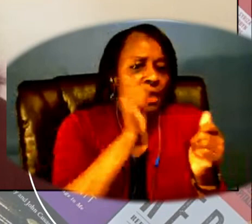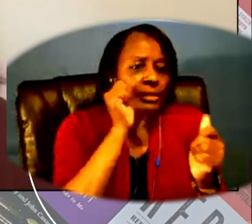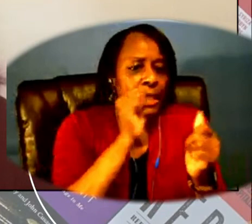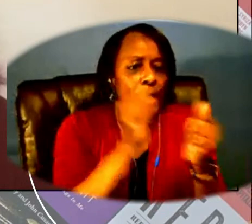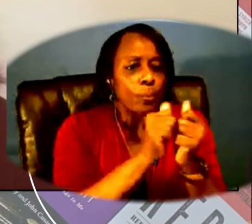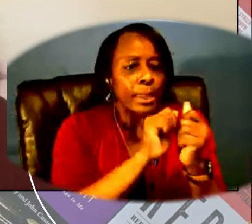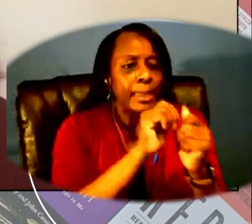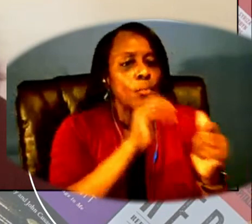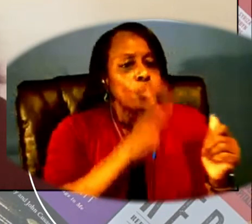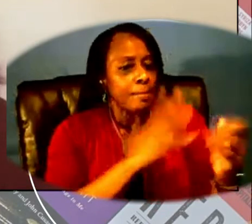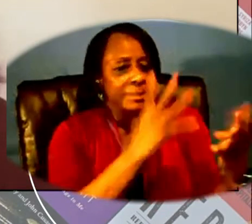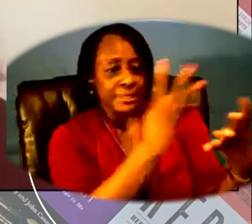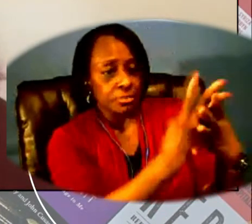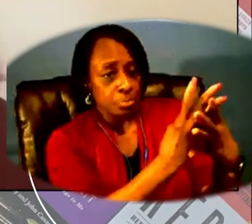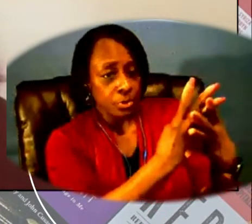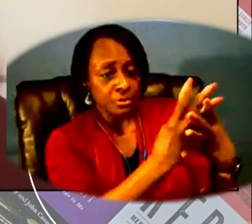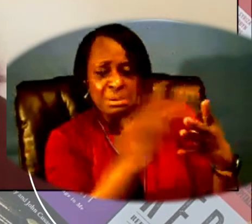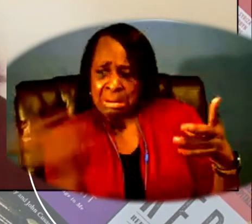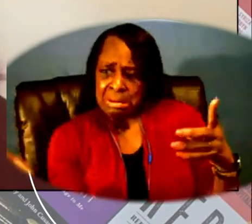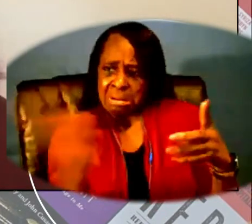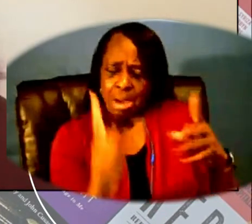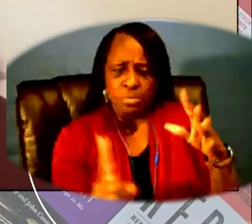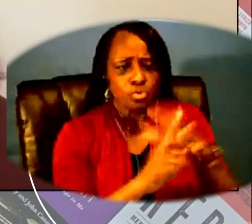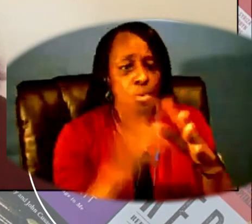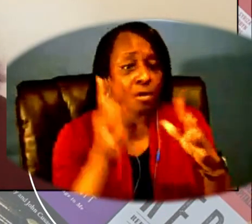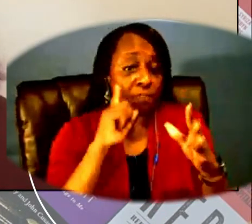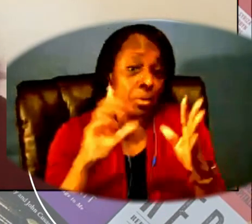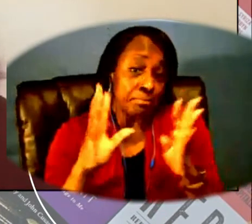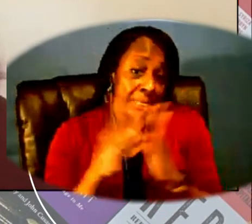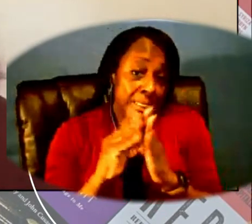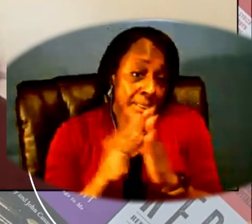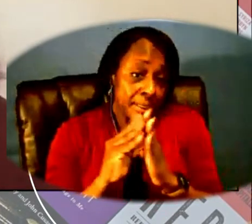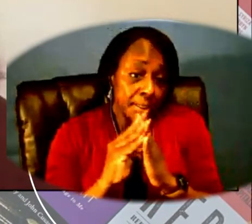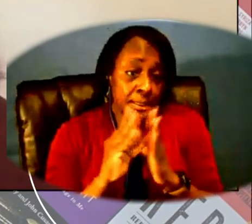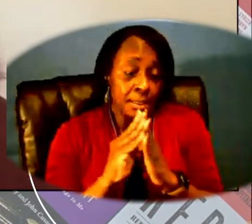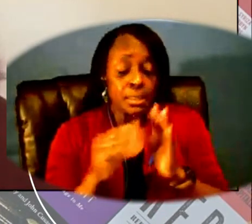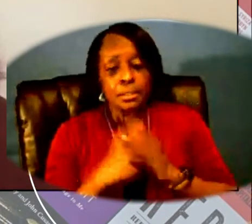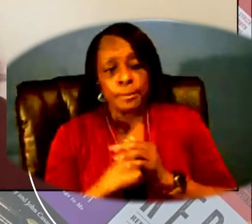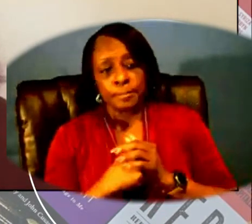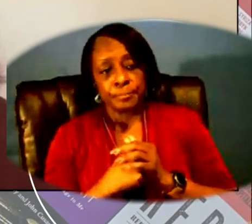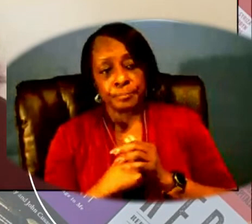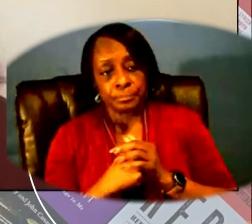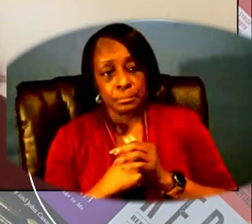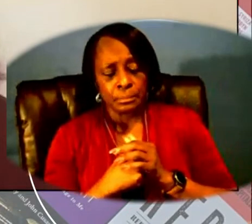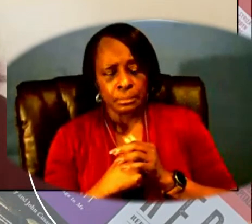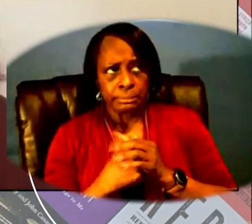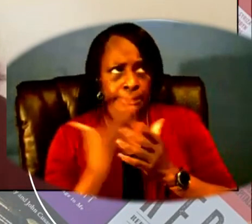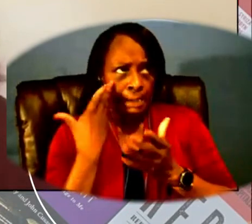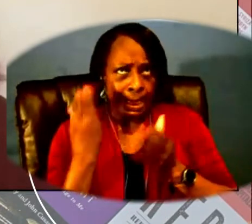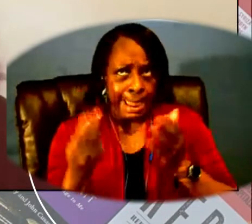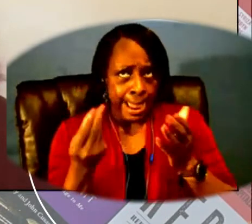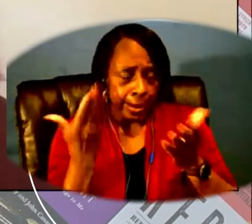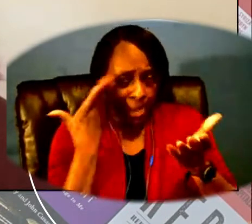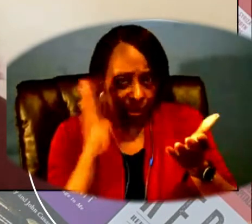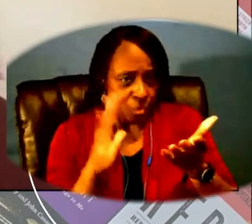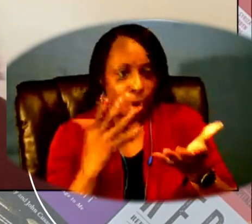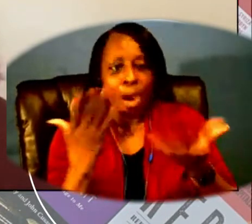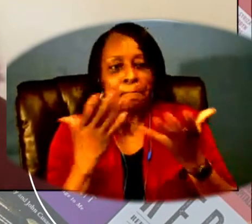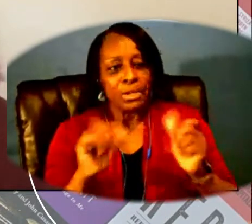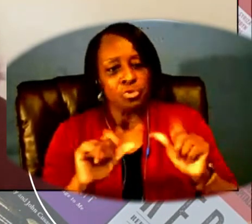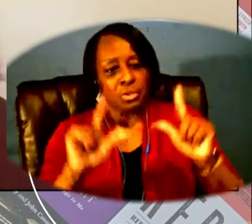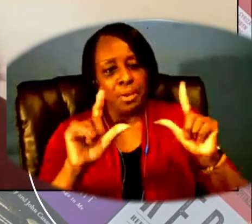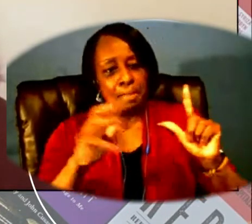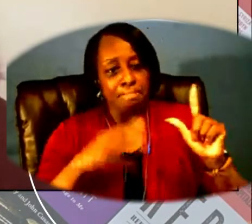either one, you can come attend a meeting. I can put, well, I don't know how, but somebody could put my email